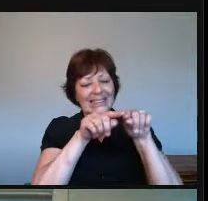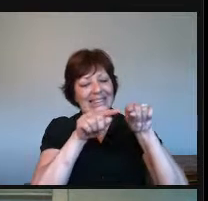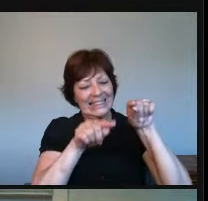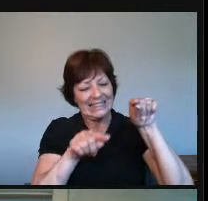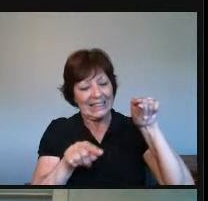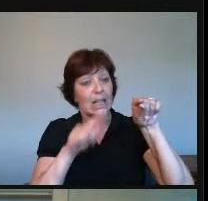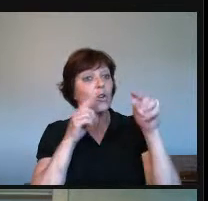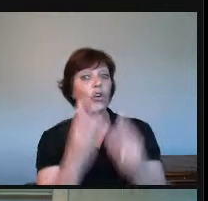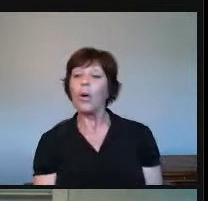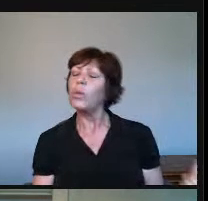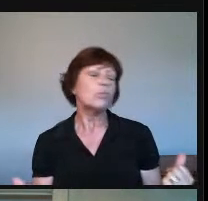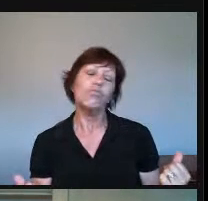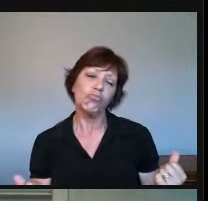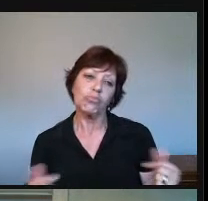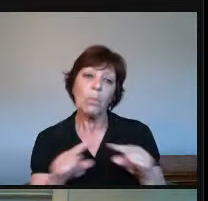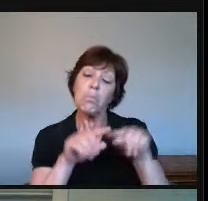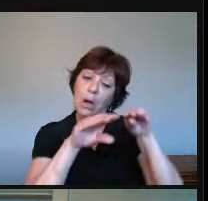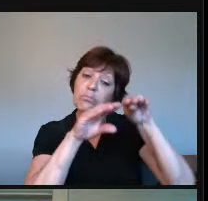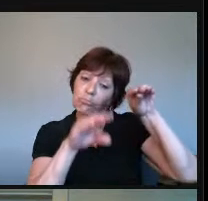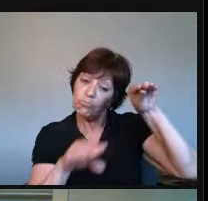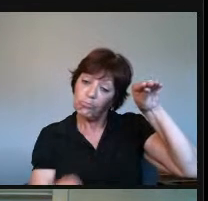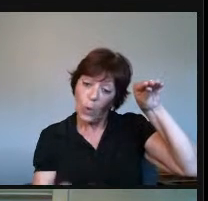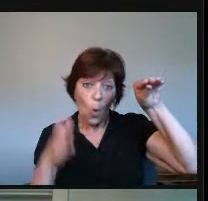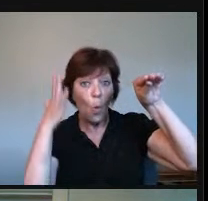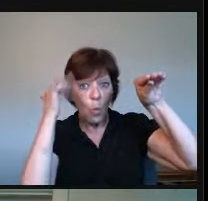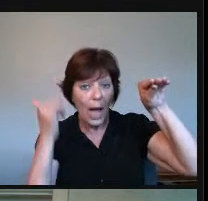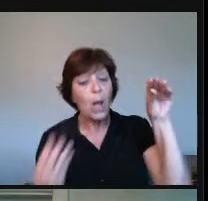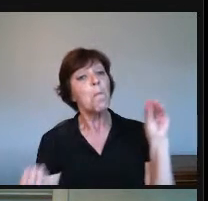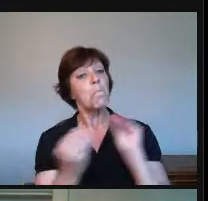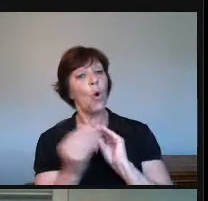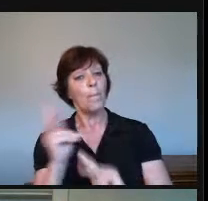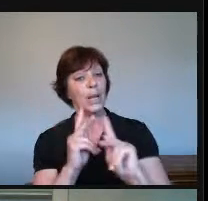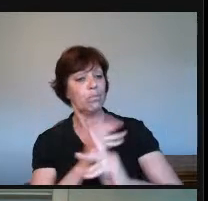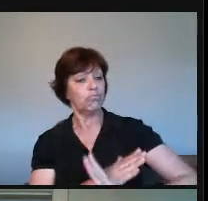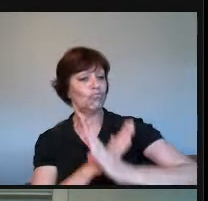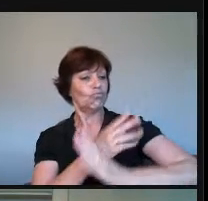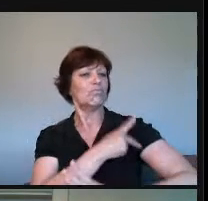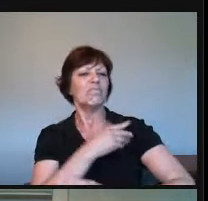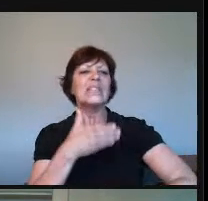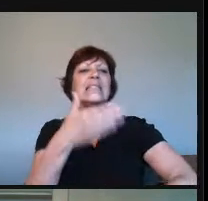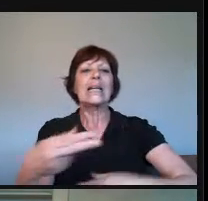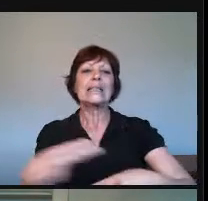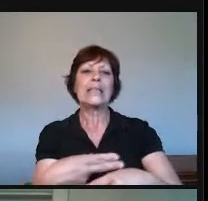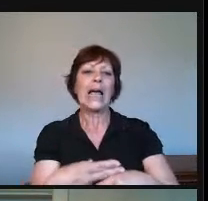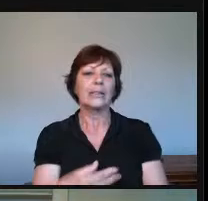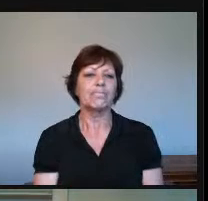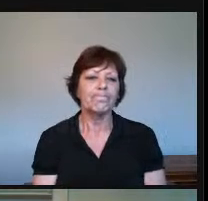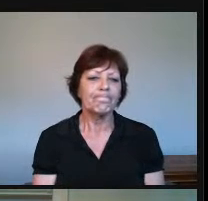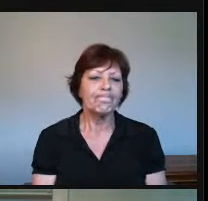going down because we have more people who are immune. Let's go to the next slide, please.